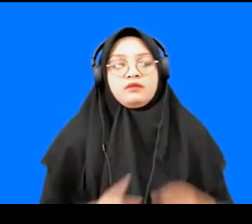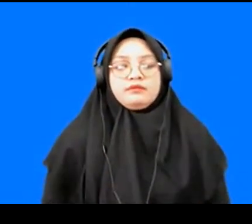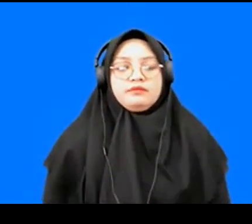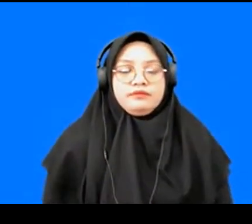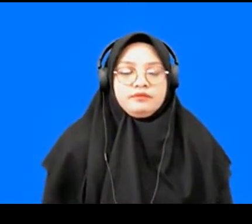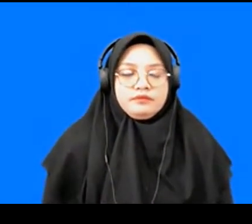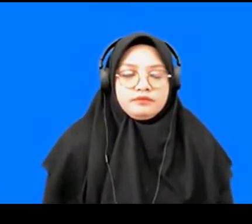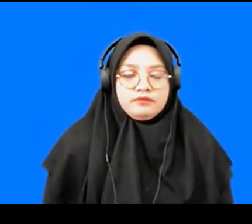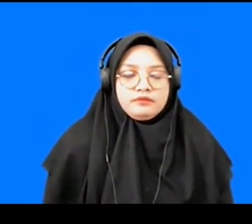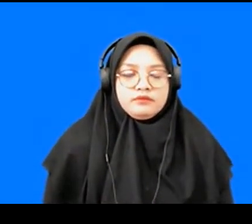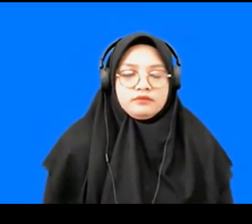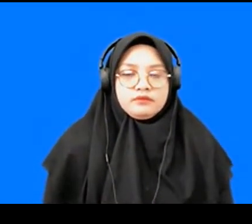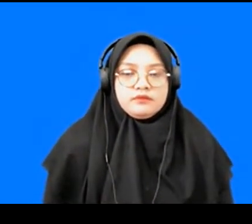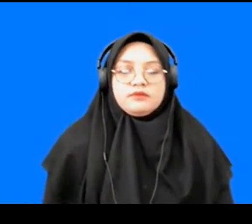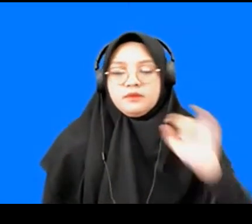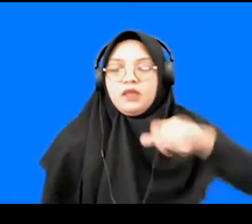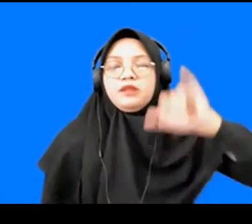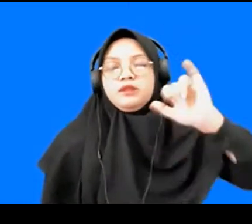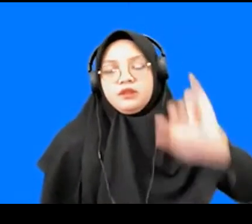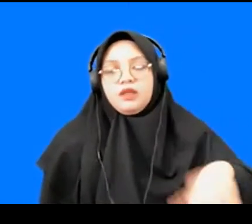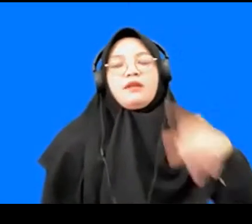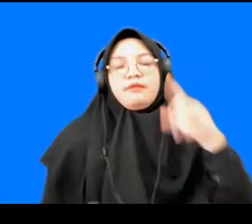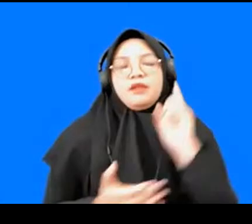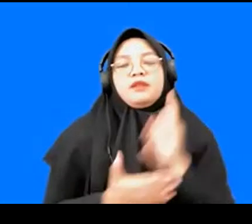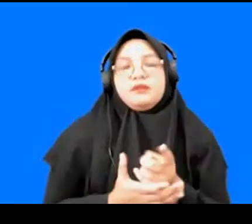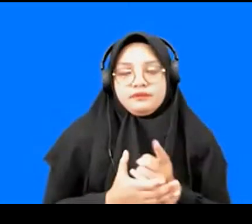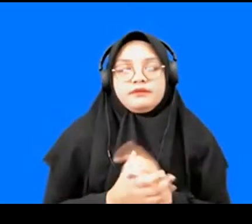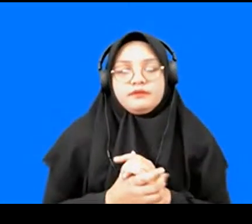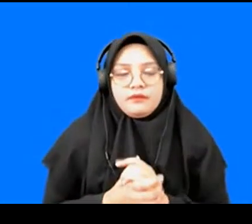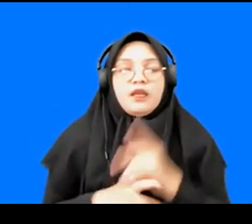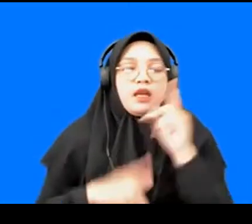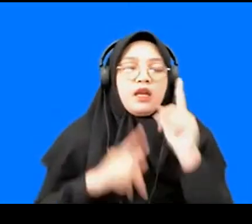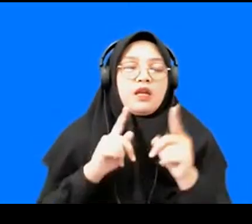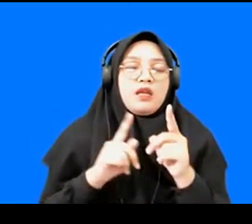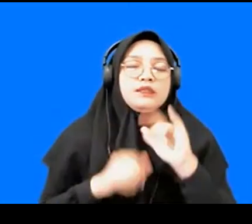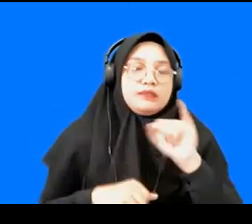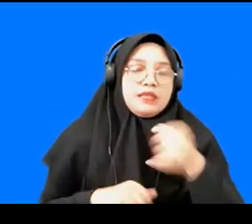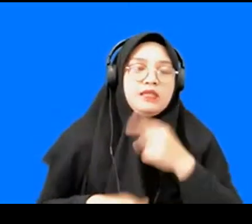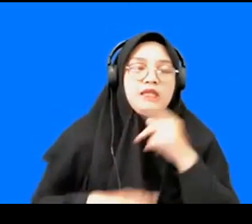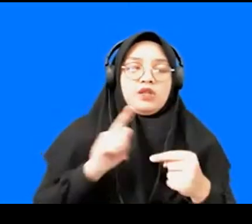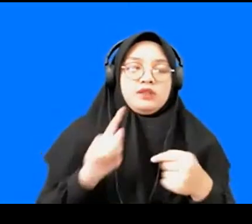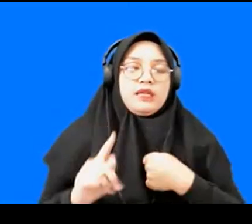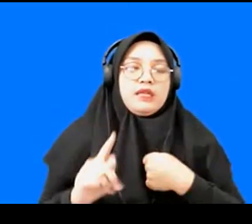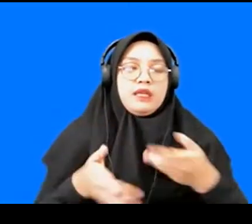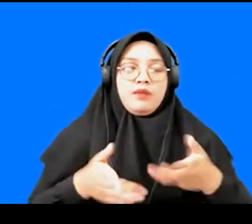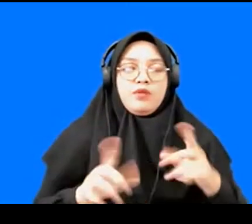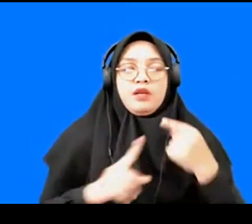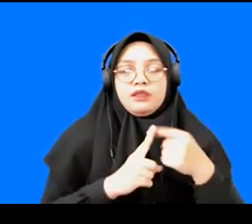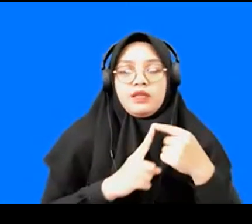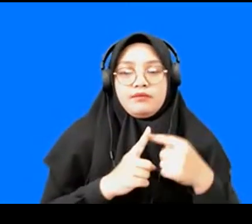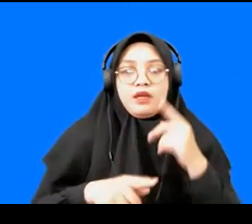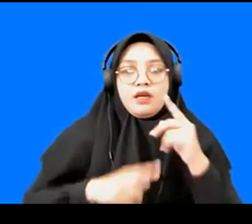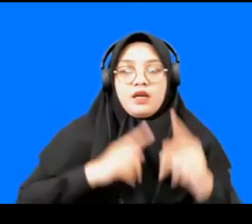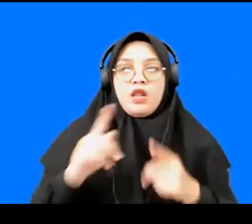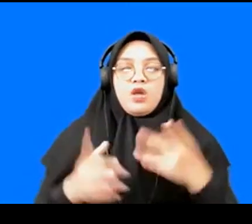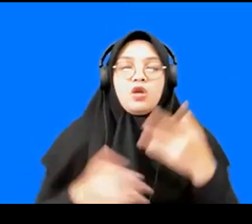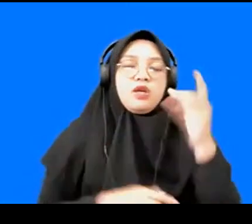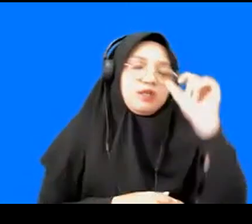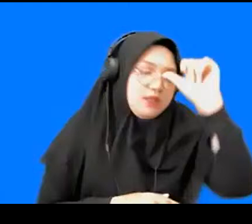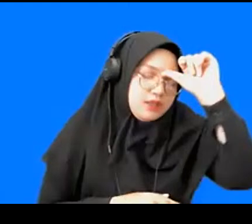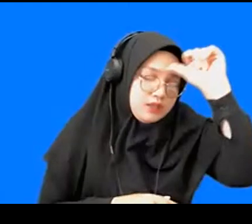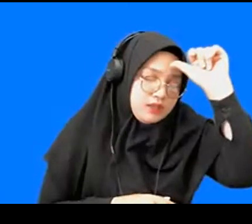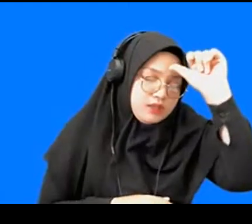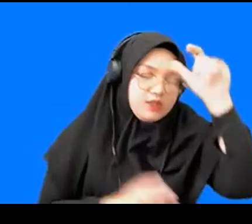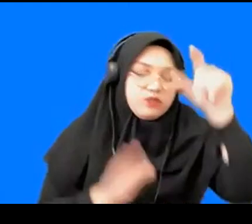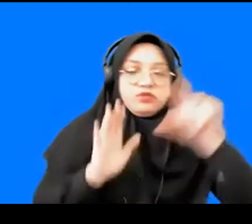Okay. So if I may add to that, in India, for example, post-pandemic,